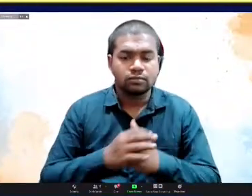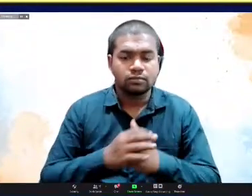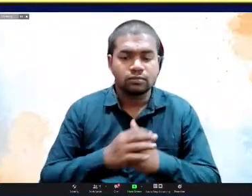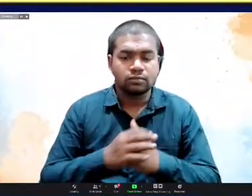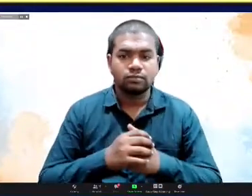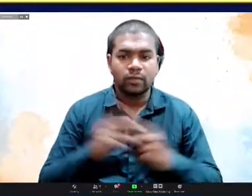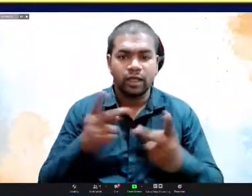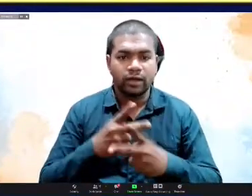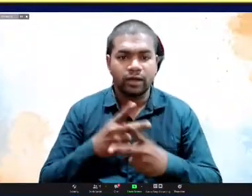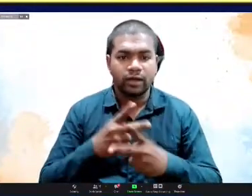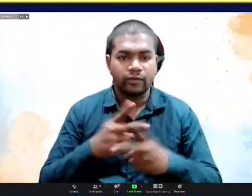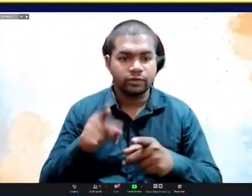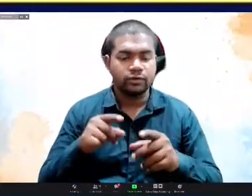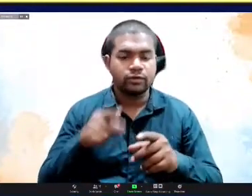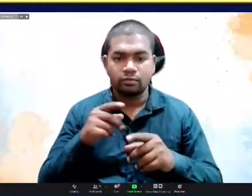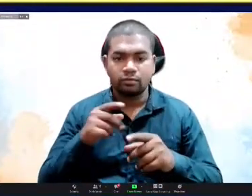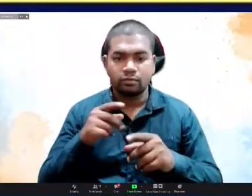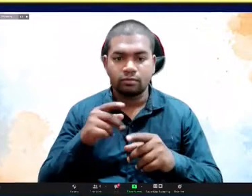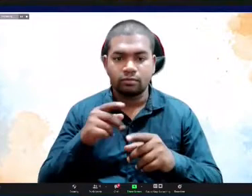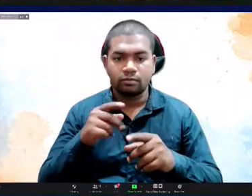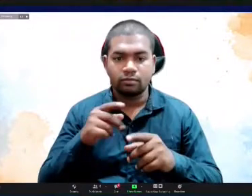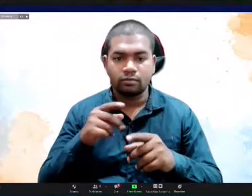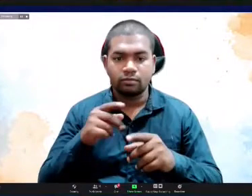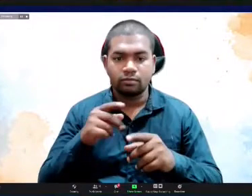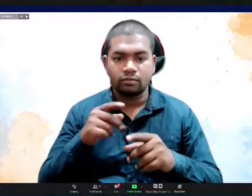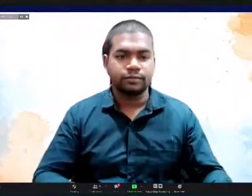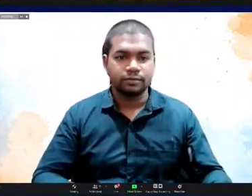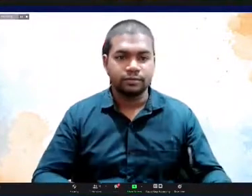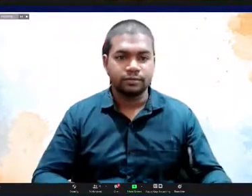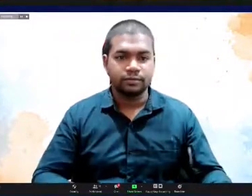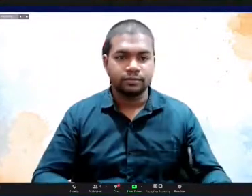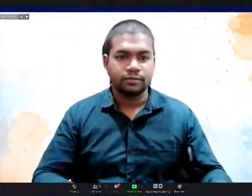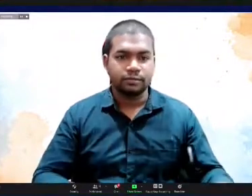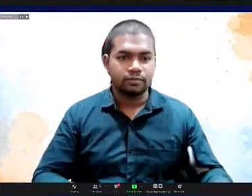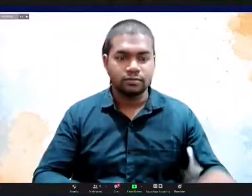your brand. And I'm sure that